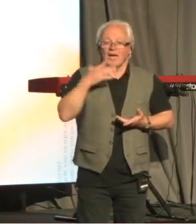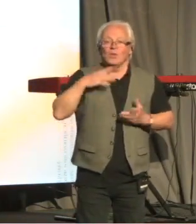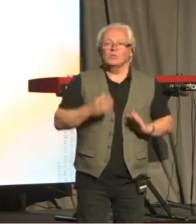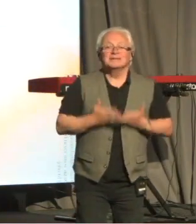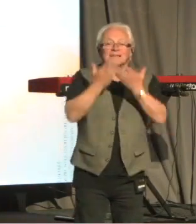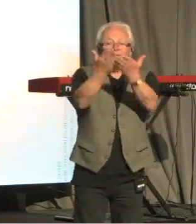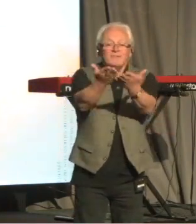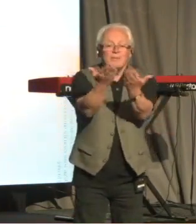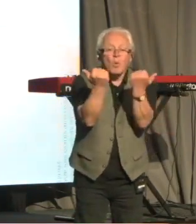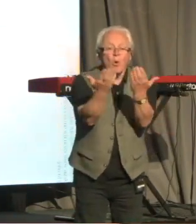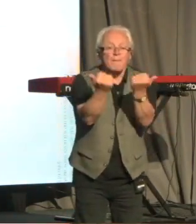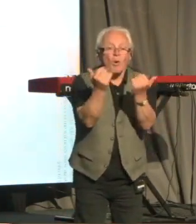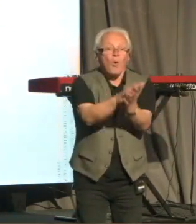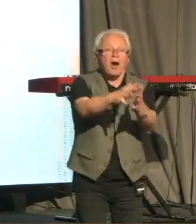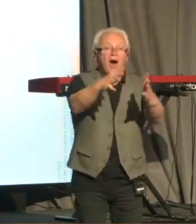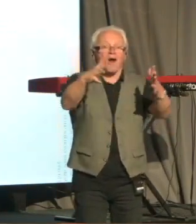expectations.